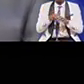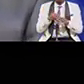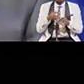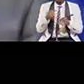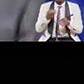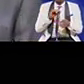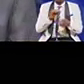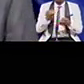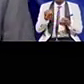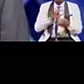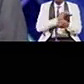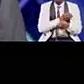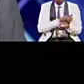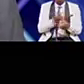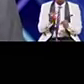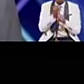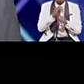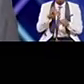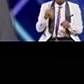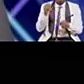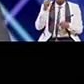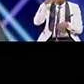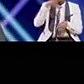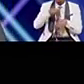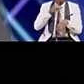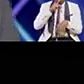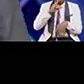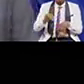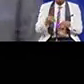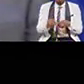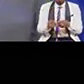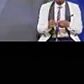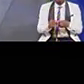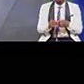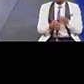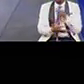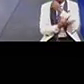for wisdom to win souls.